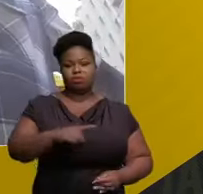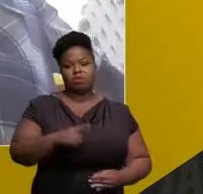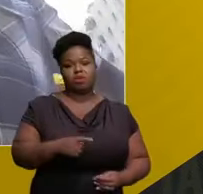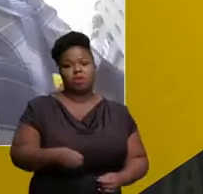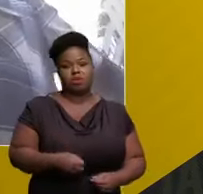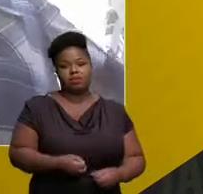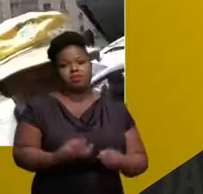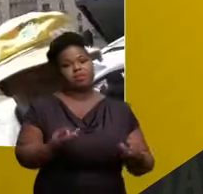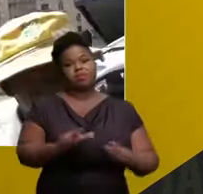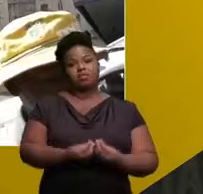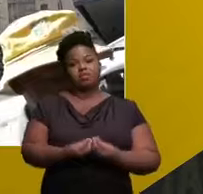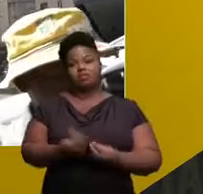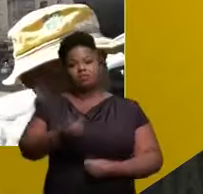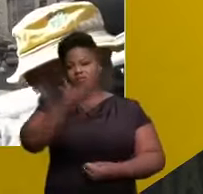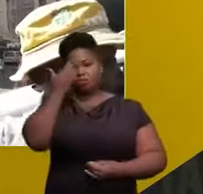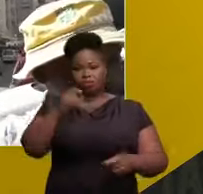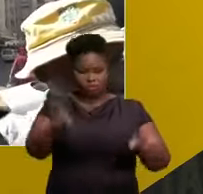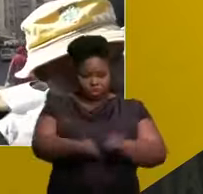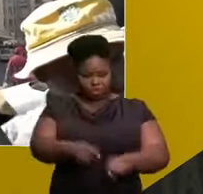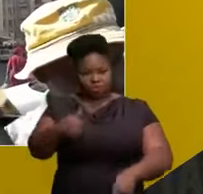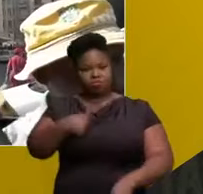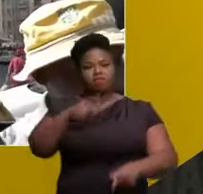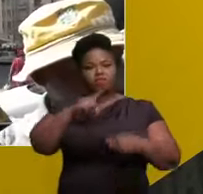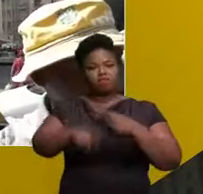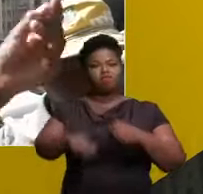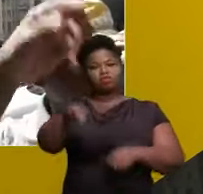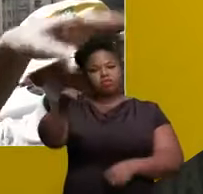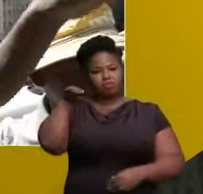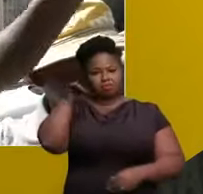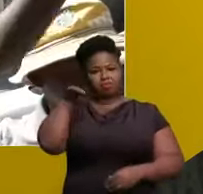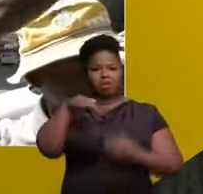a foreigner.